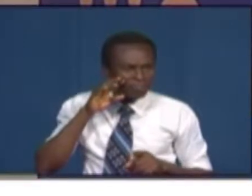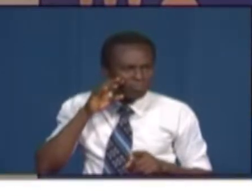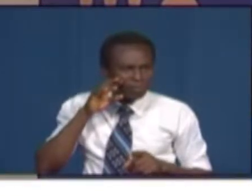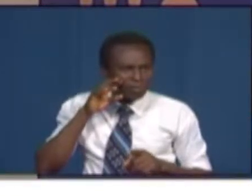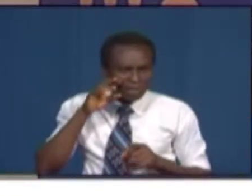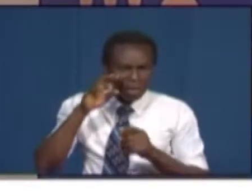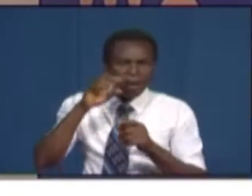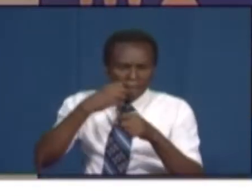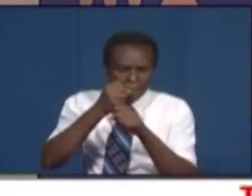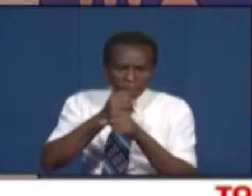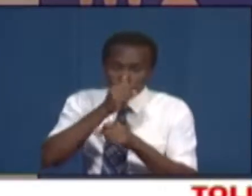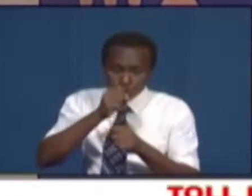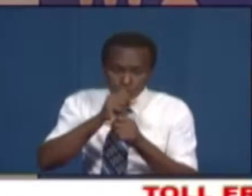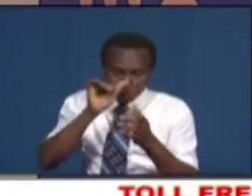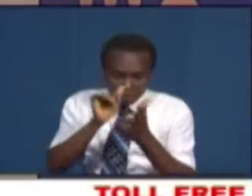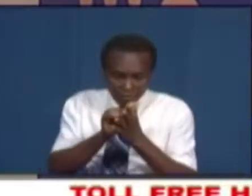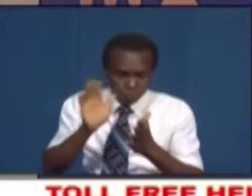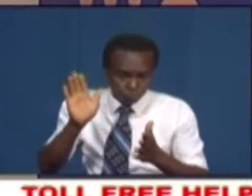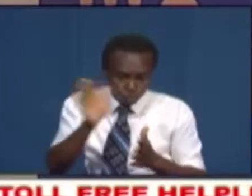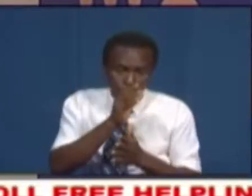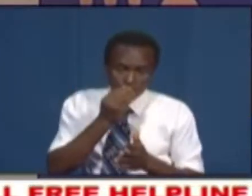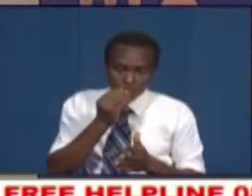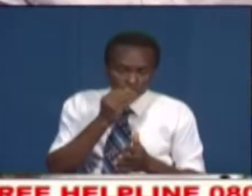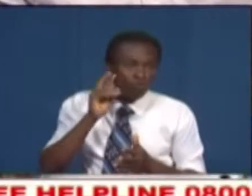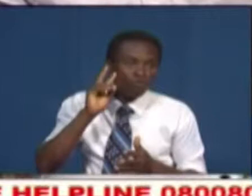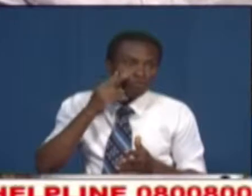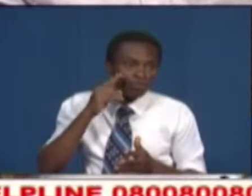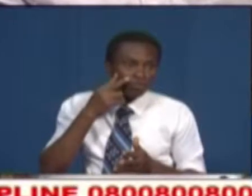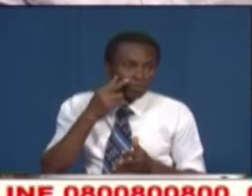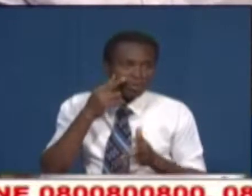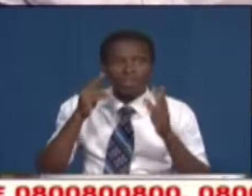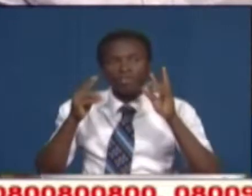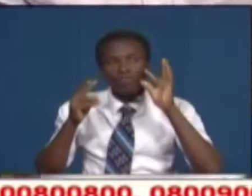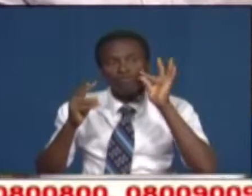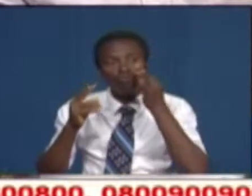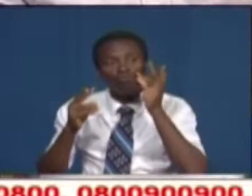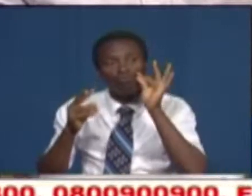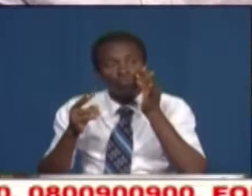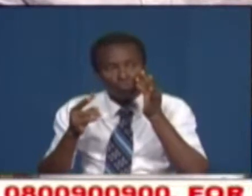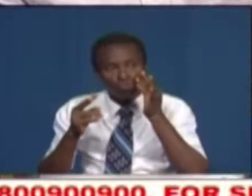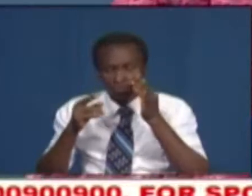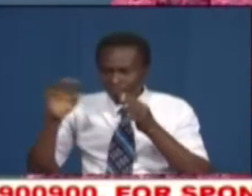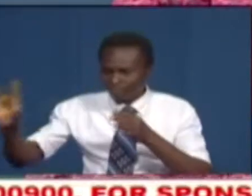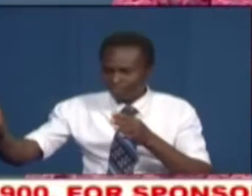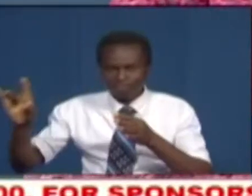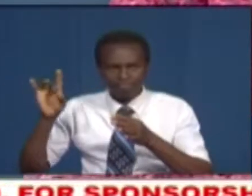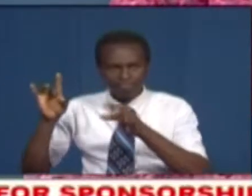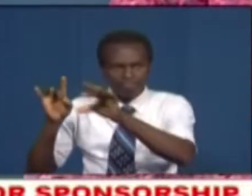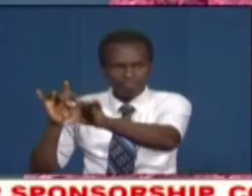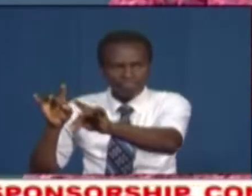plate. And each food item on your plate has its